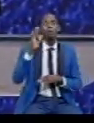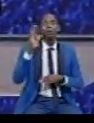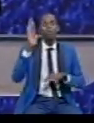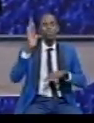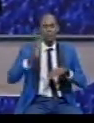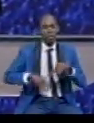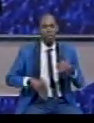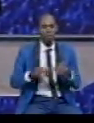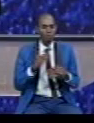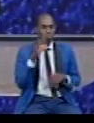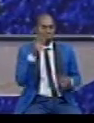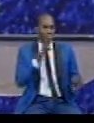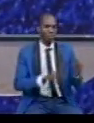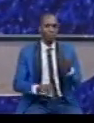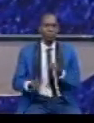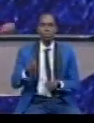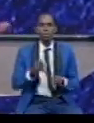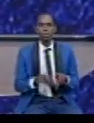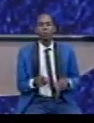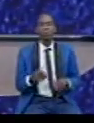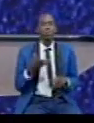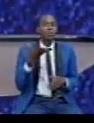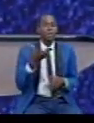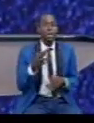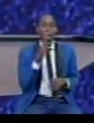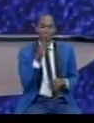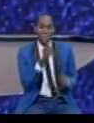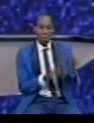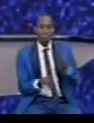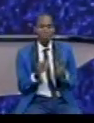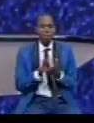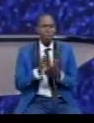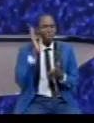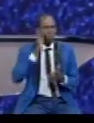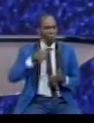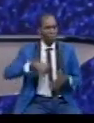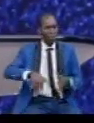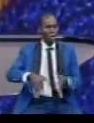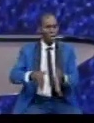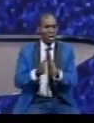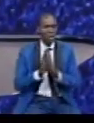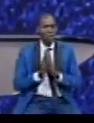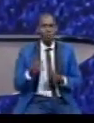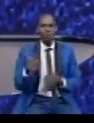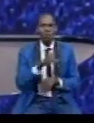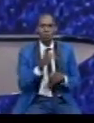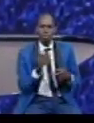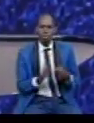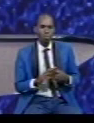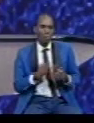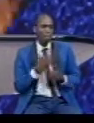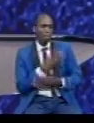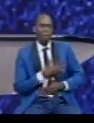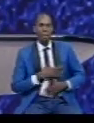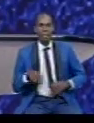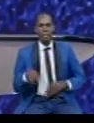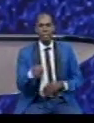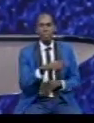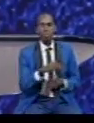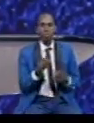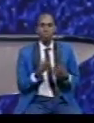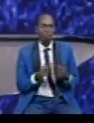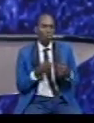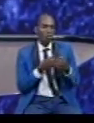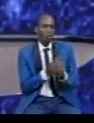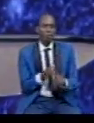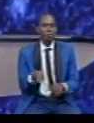than men. There'll be men that will still demand that we please them. We run after them. We obey them. And